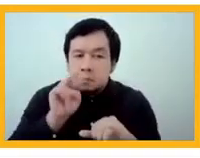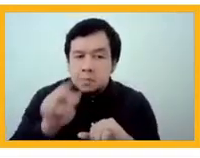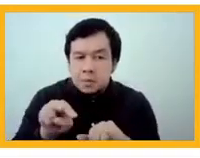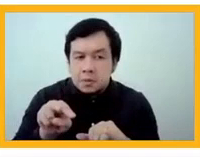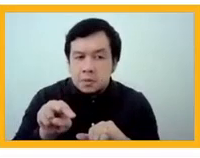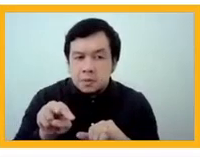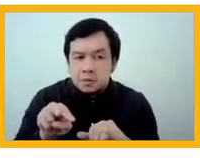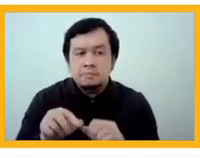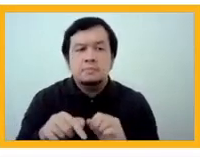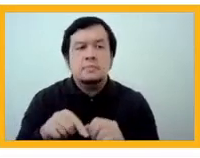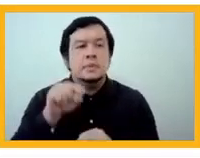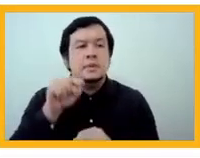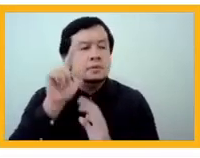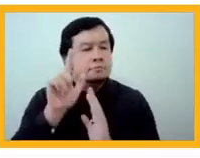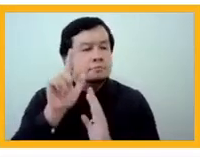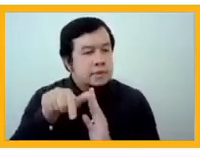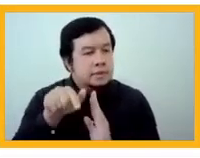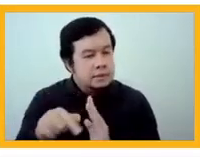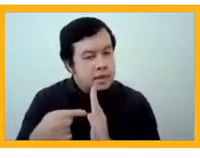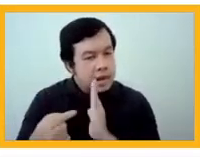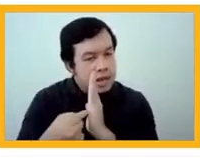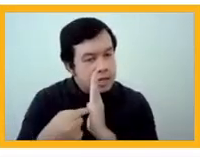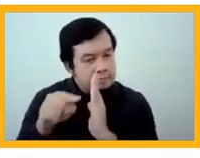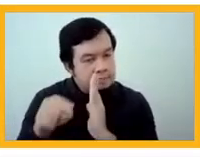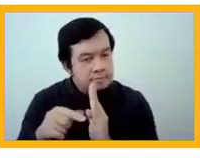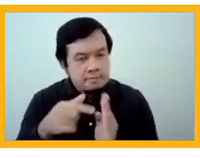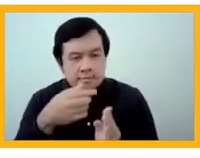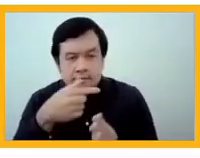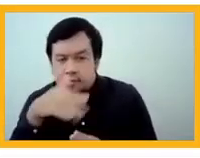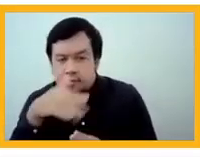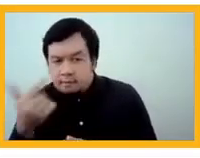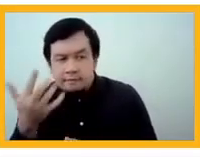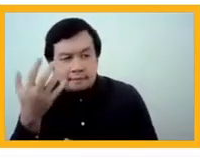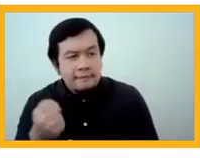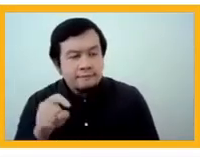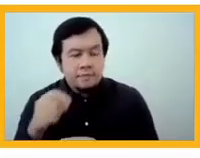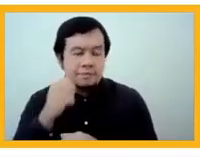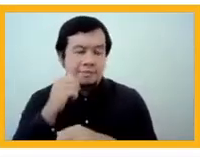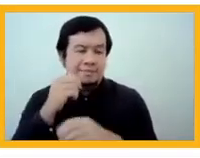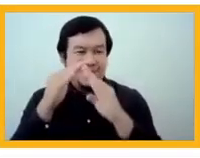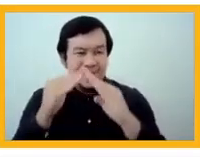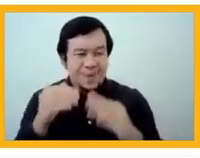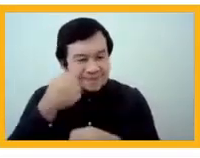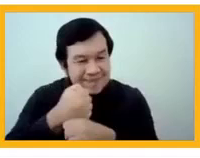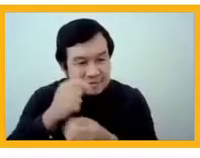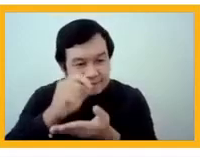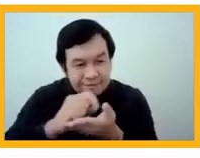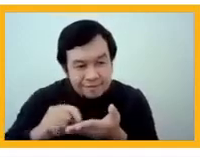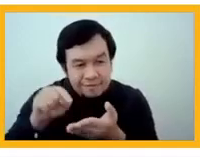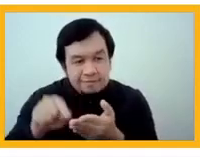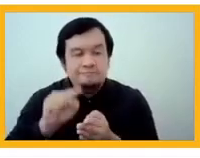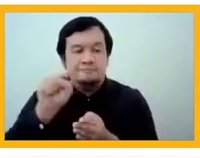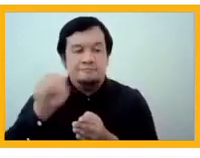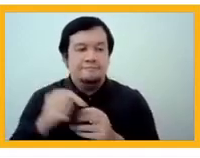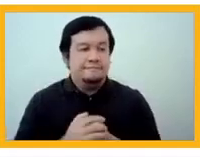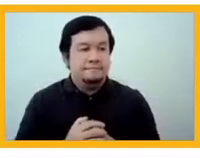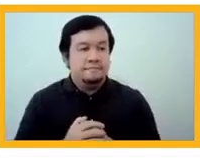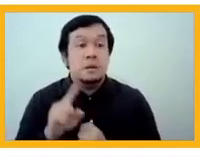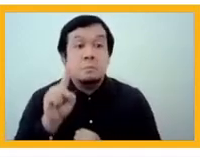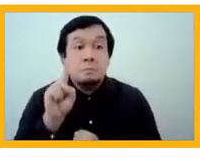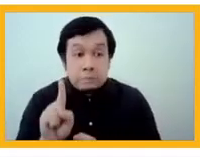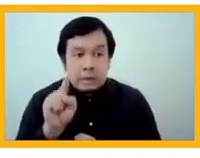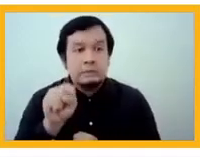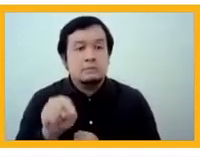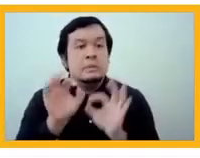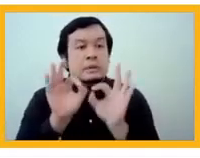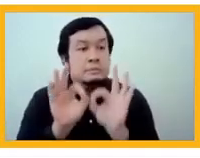getting supervised homework support. But the most important fact you need to know about the context, and this is, again, these figures